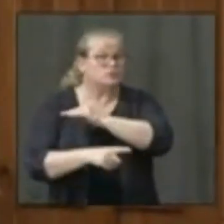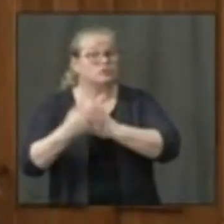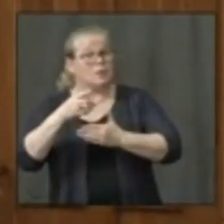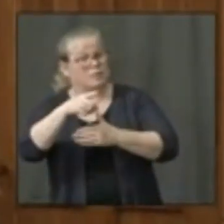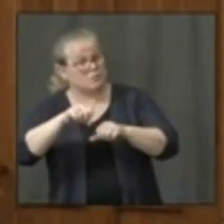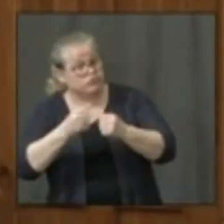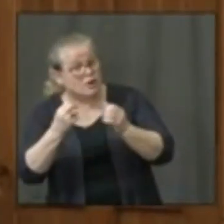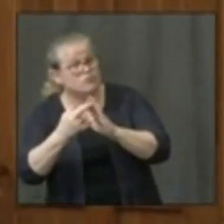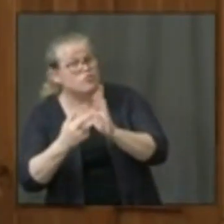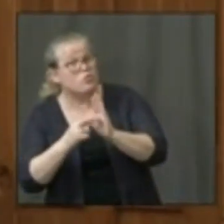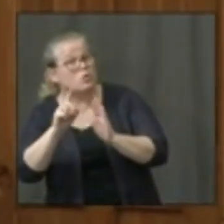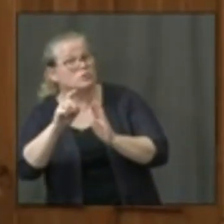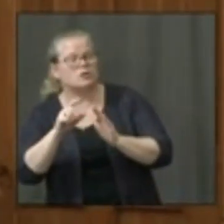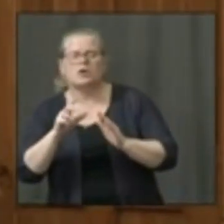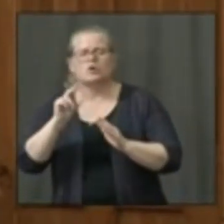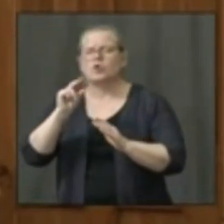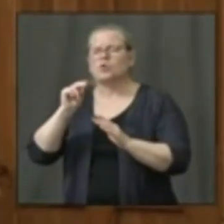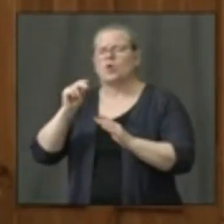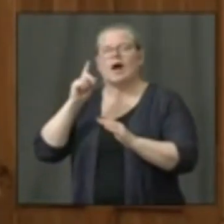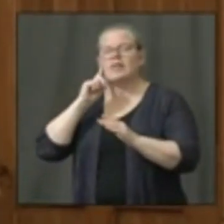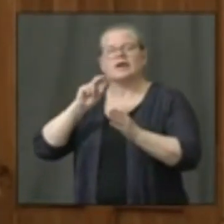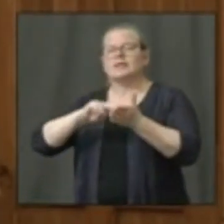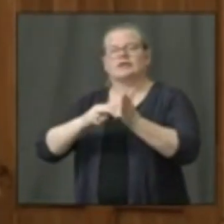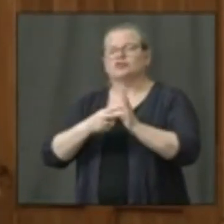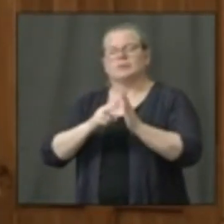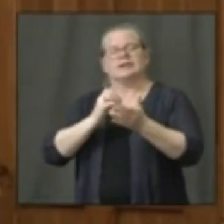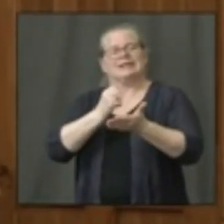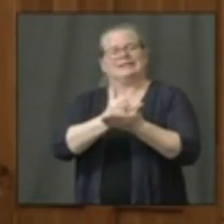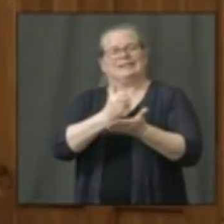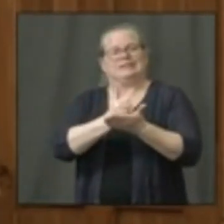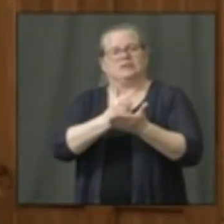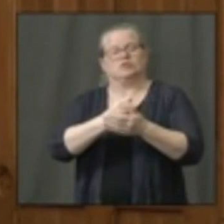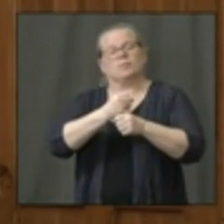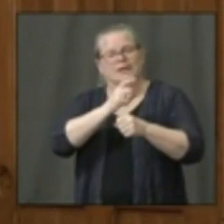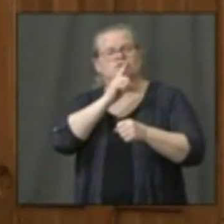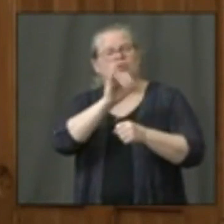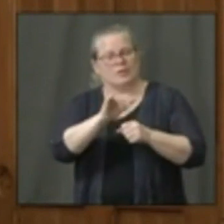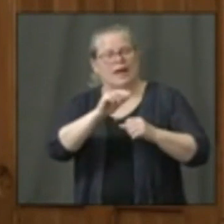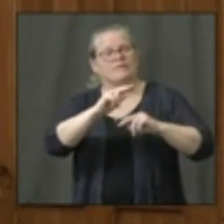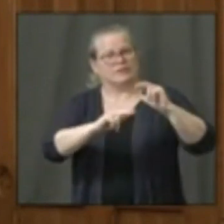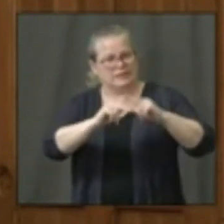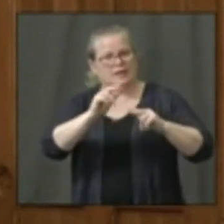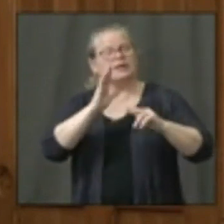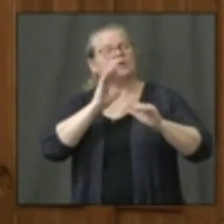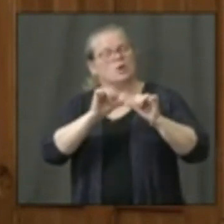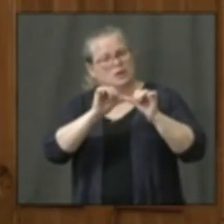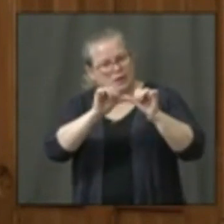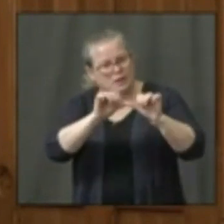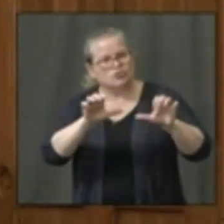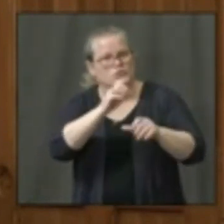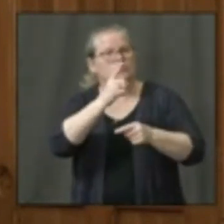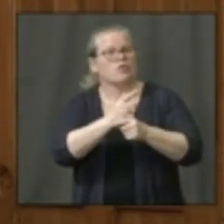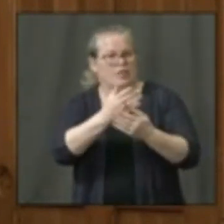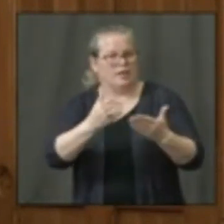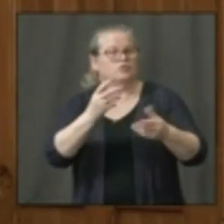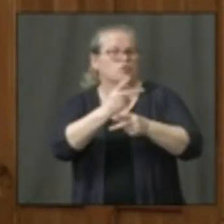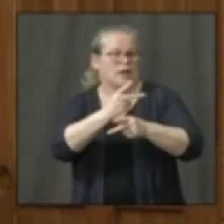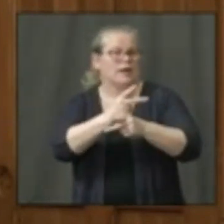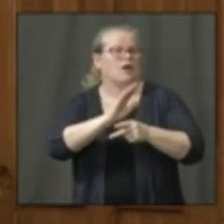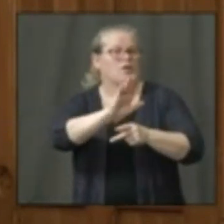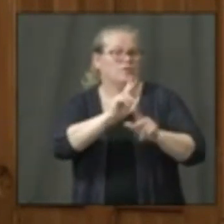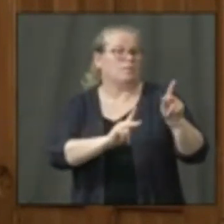think it's more a reference to the assistance that's being provided right now to help ensure that that facility is stable and doing all the right things to take care of its